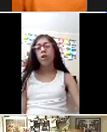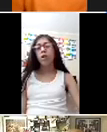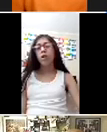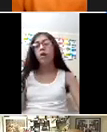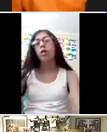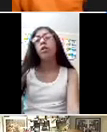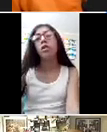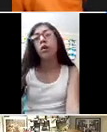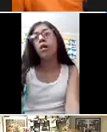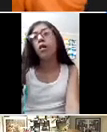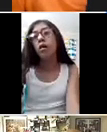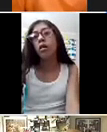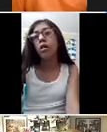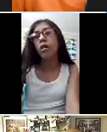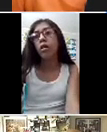Is it?